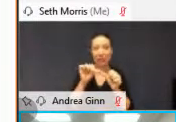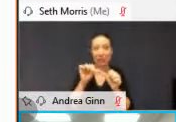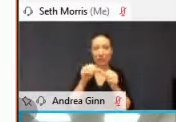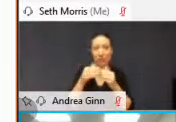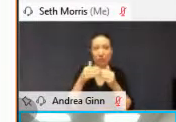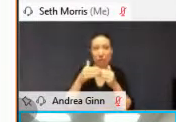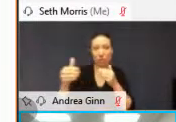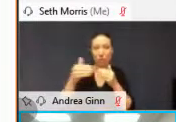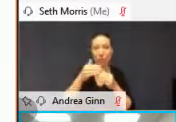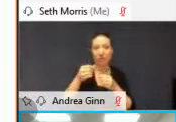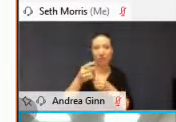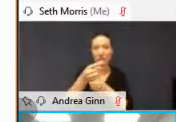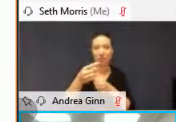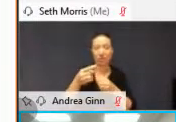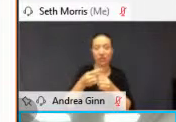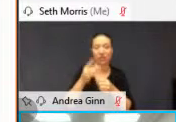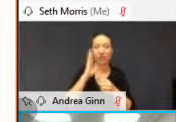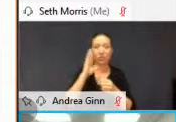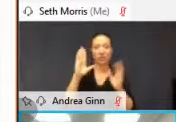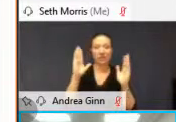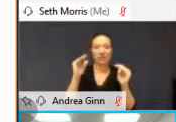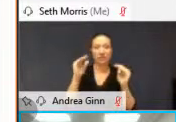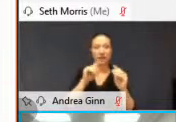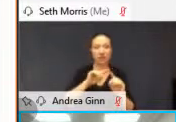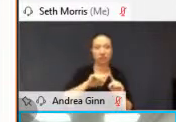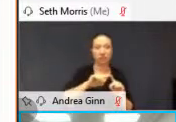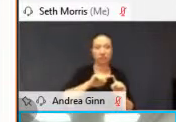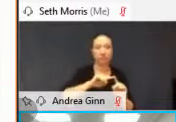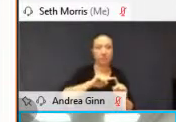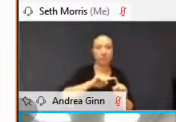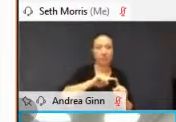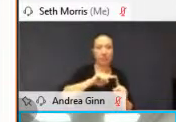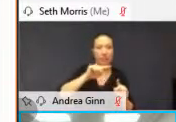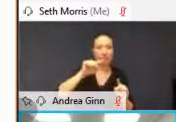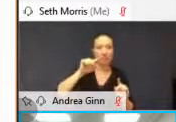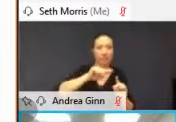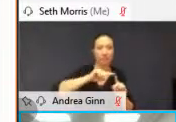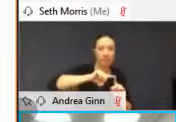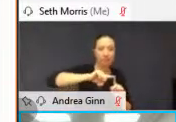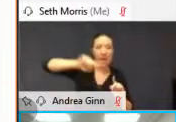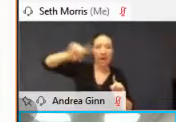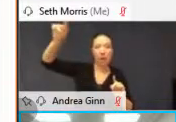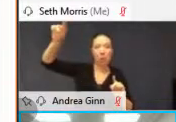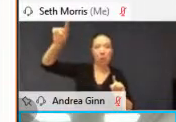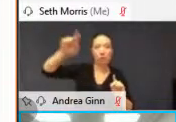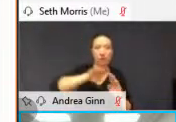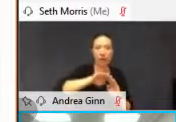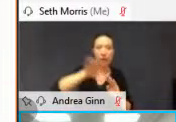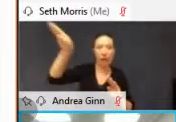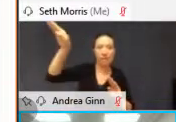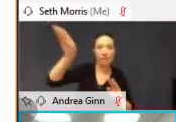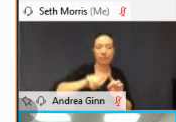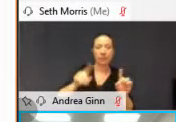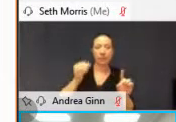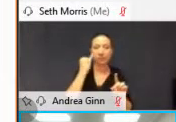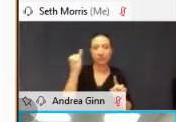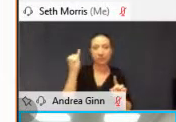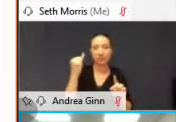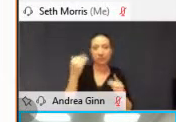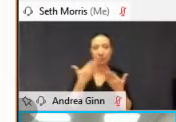would expect that growth in the program to continue as well. However, if the public health emergency declaration comes to an